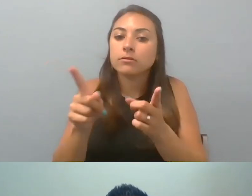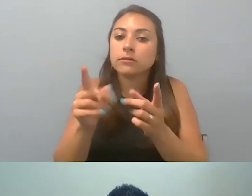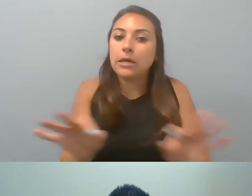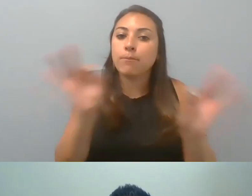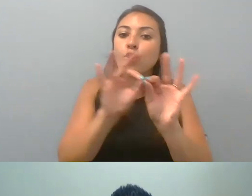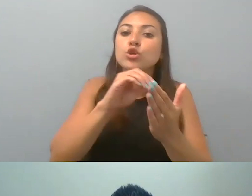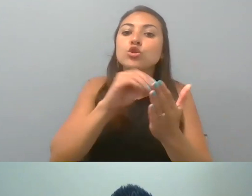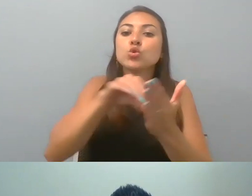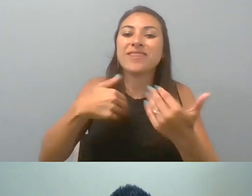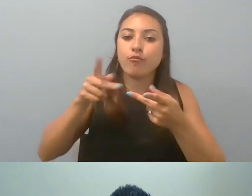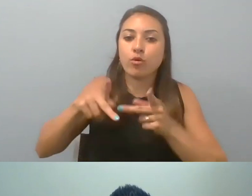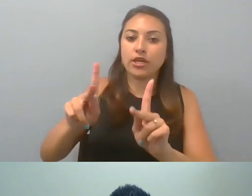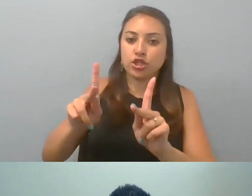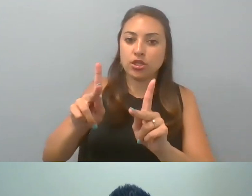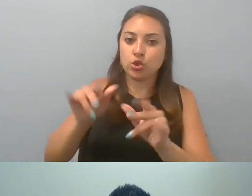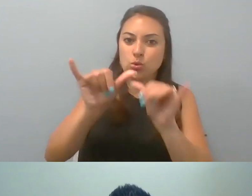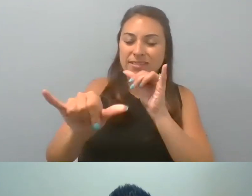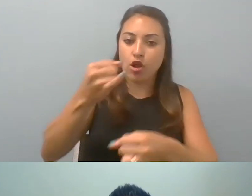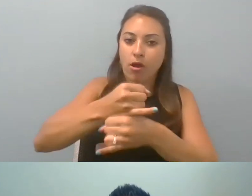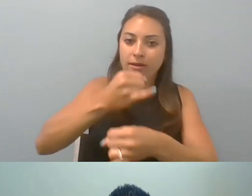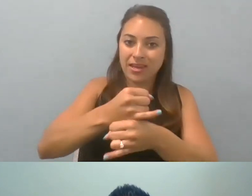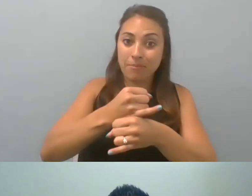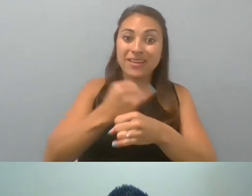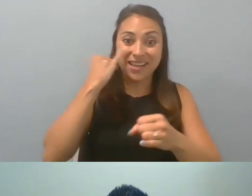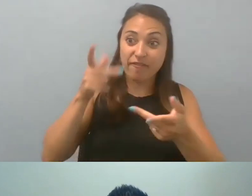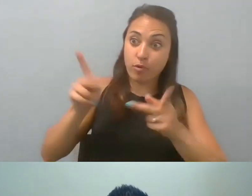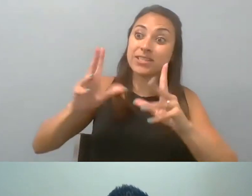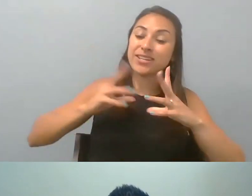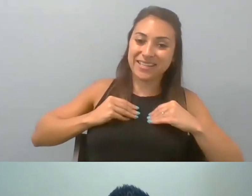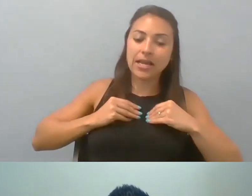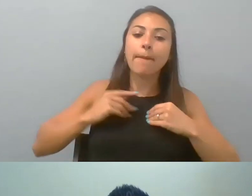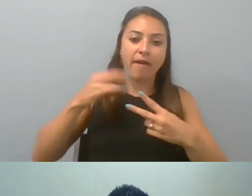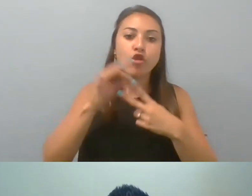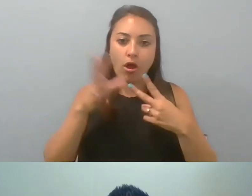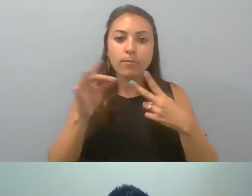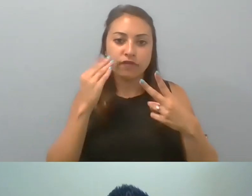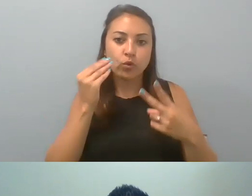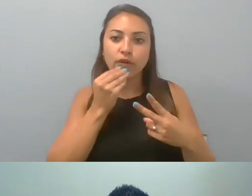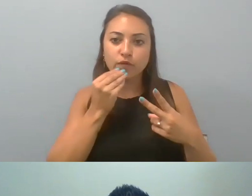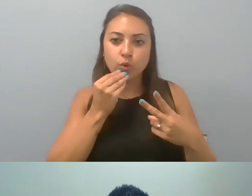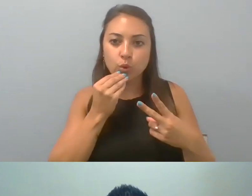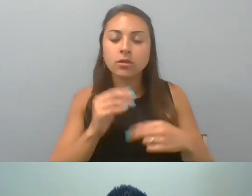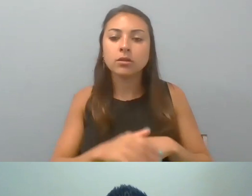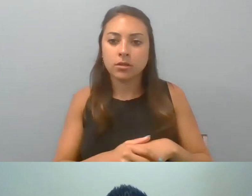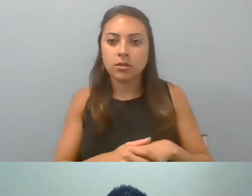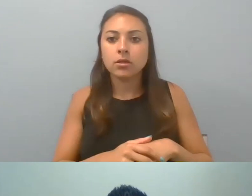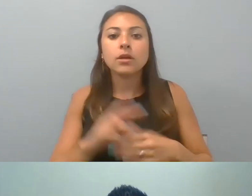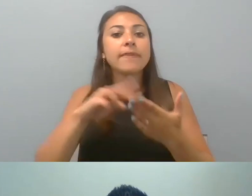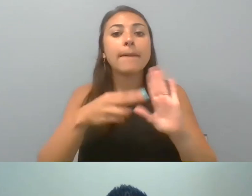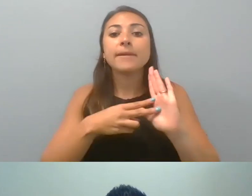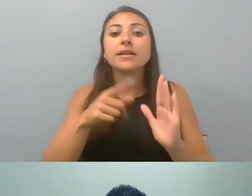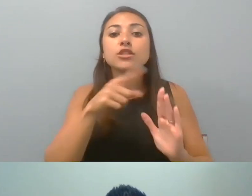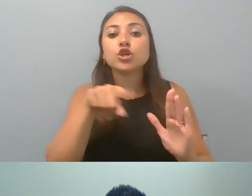But if they are staying on campus, then they do have the option to participate. That could mean several things. You can opt in and